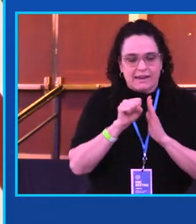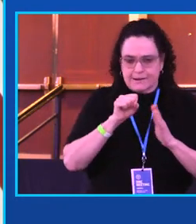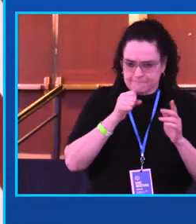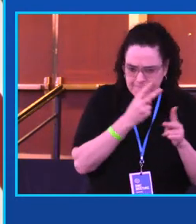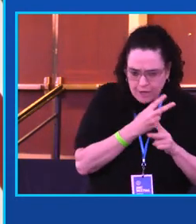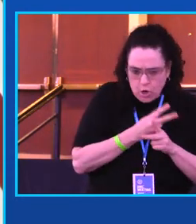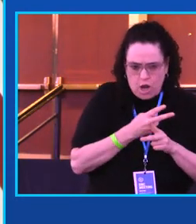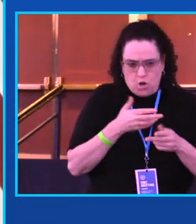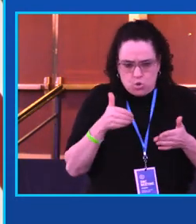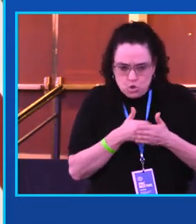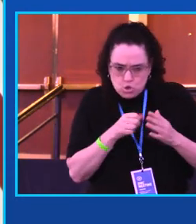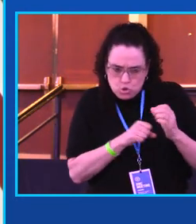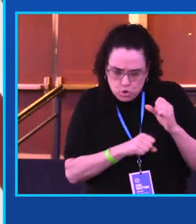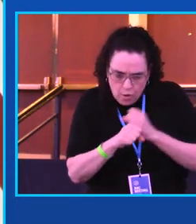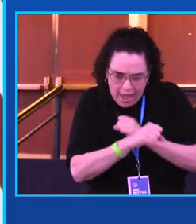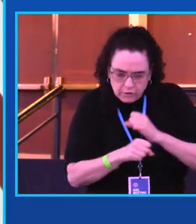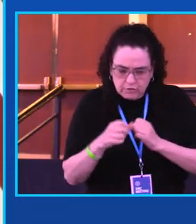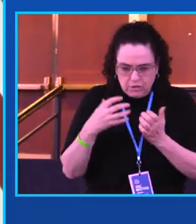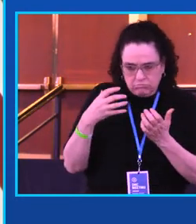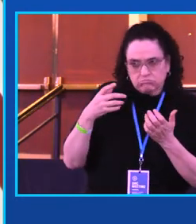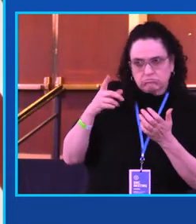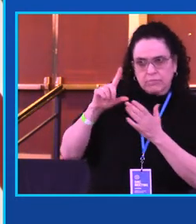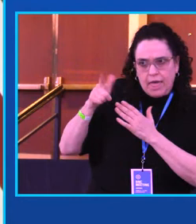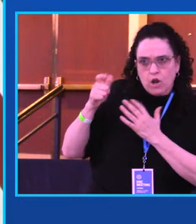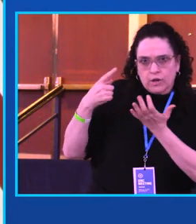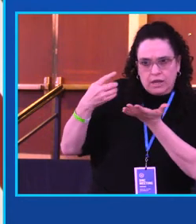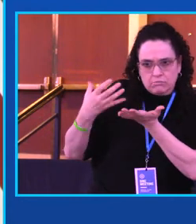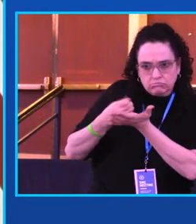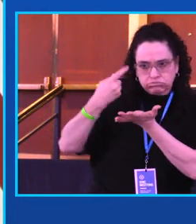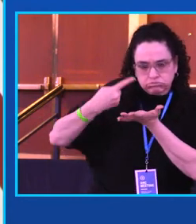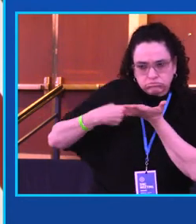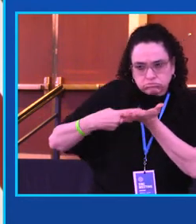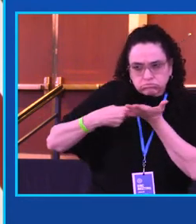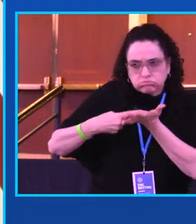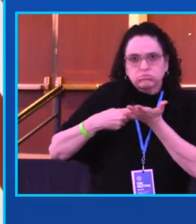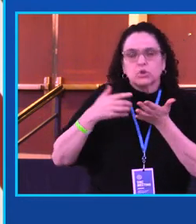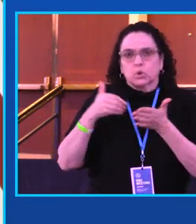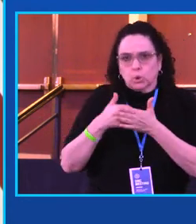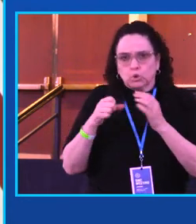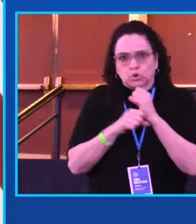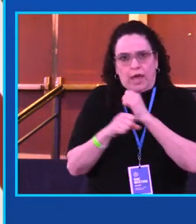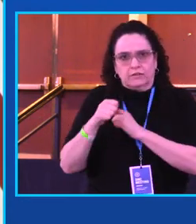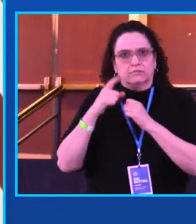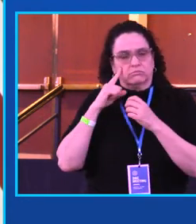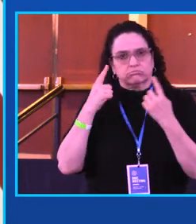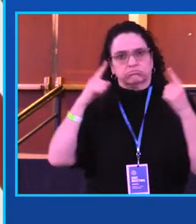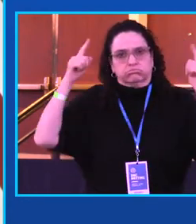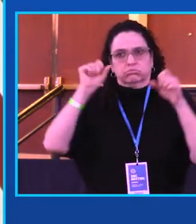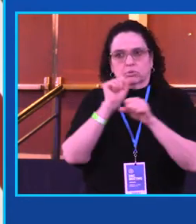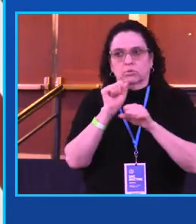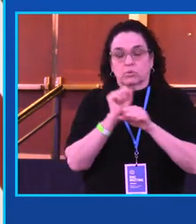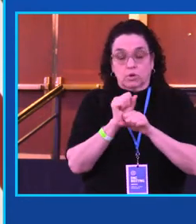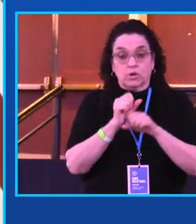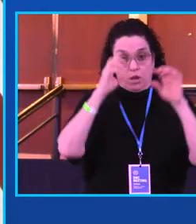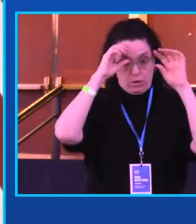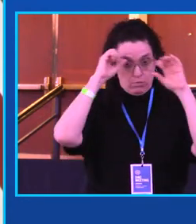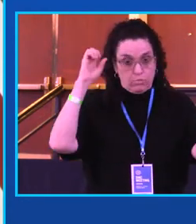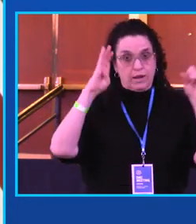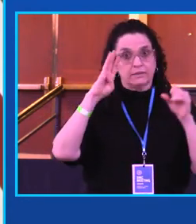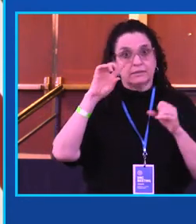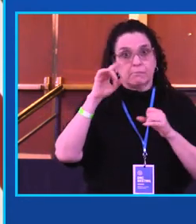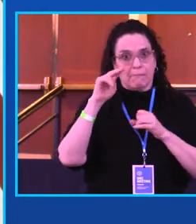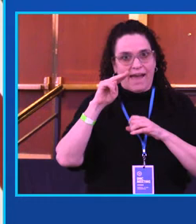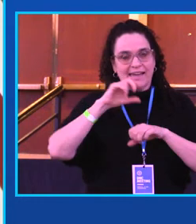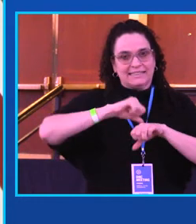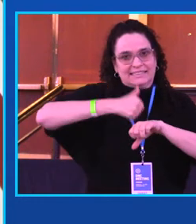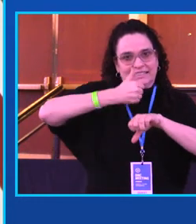conversations about the work that is in front of us. President Biden set the tone in the State of the Union address, and for